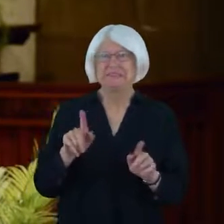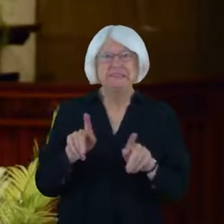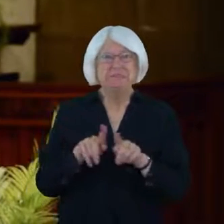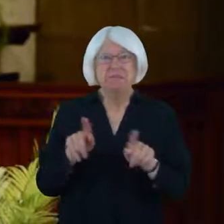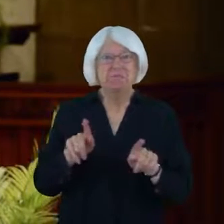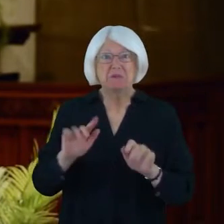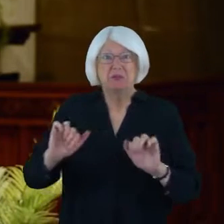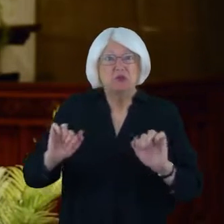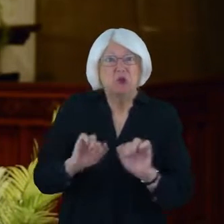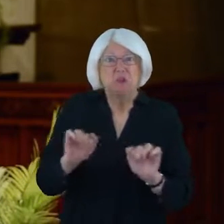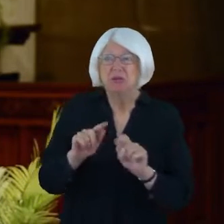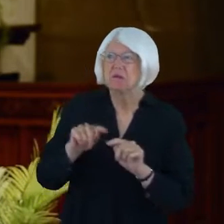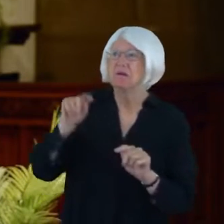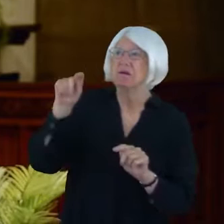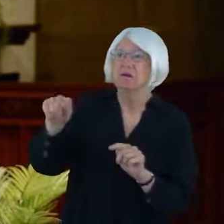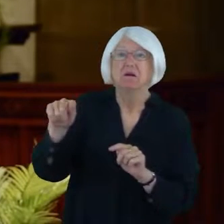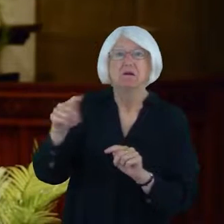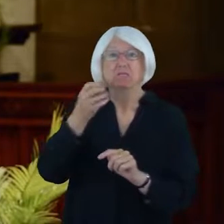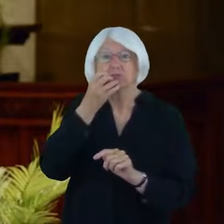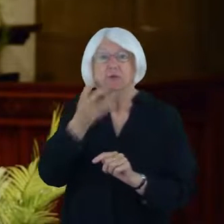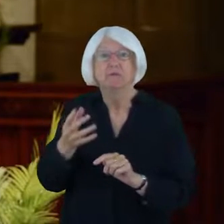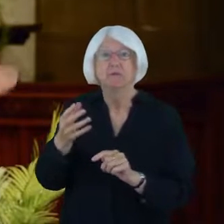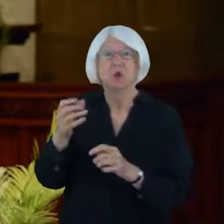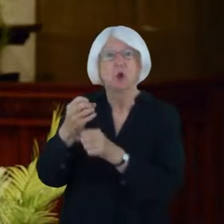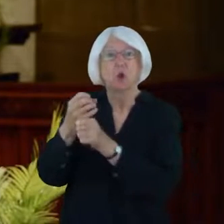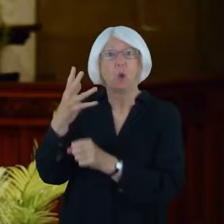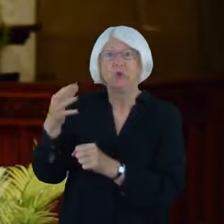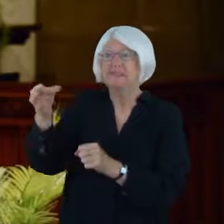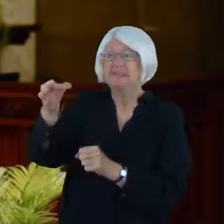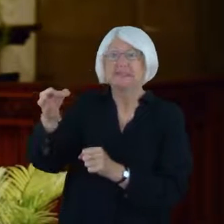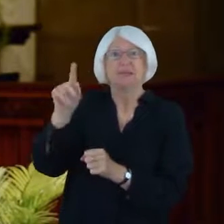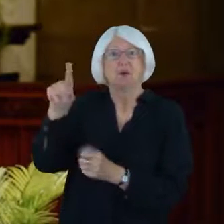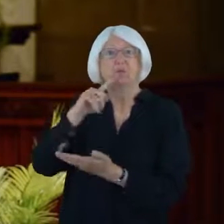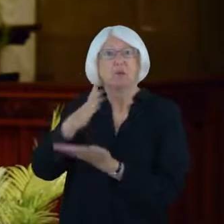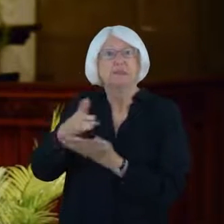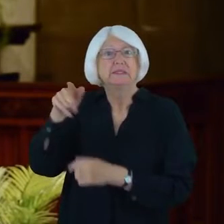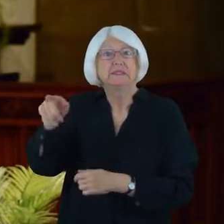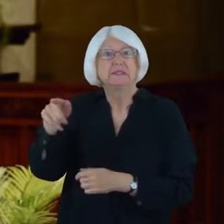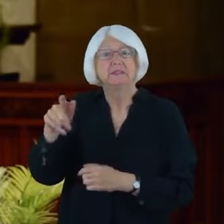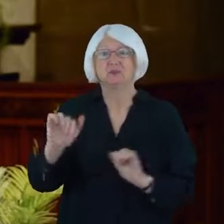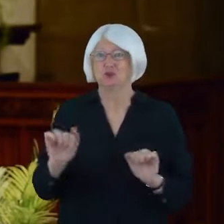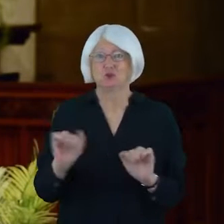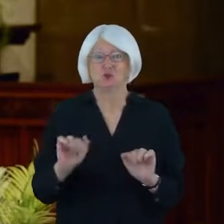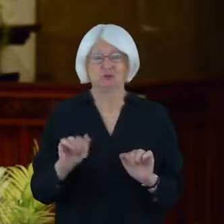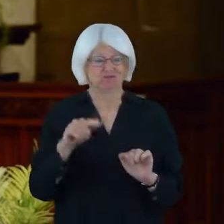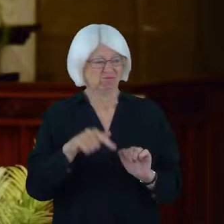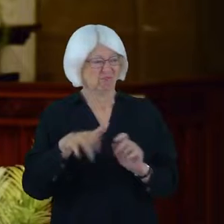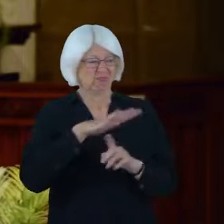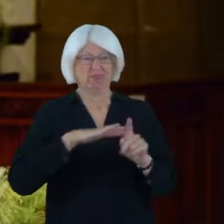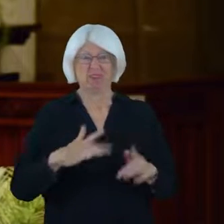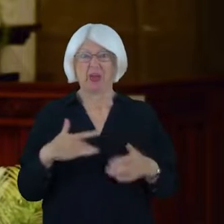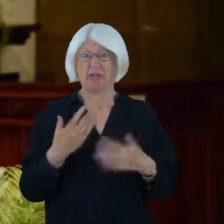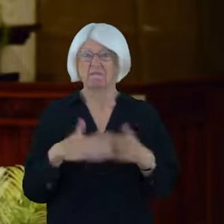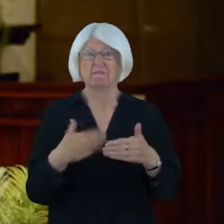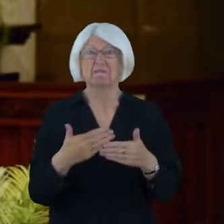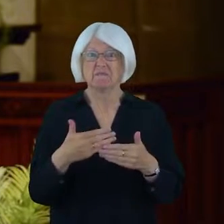golden city that God promises. In this world, we will have trouble. People get hurt,